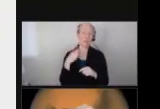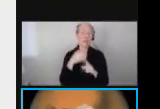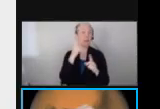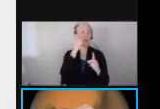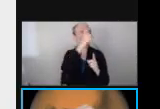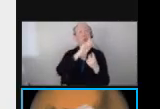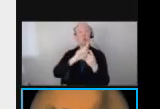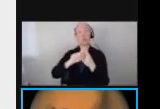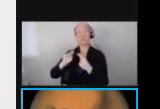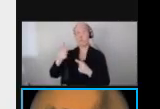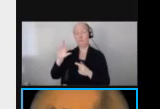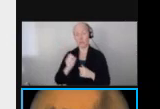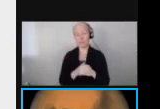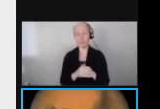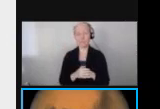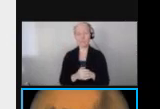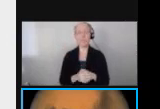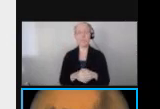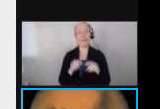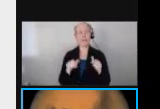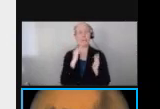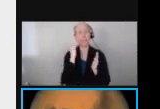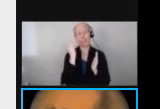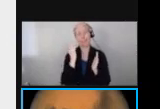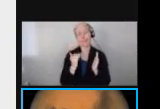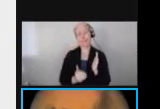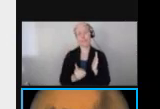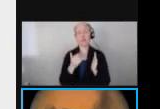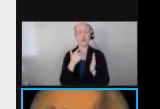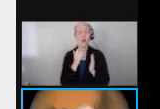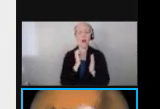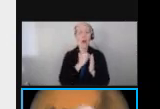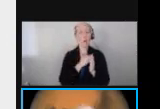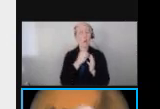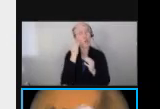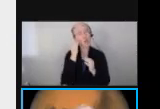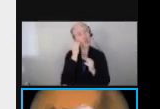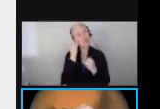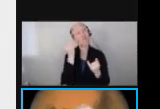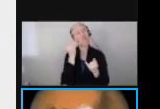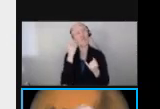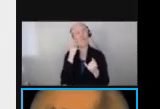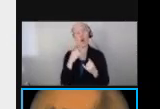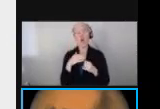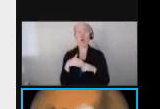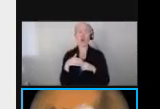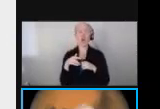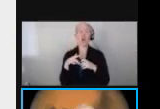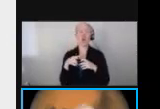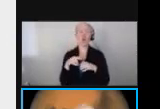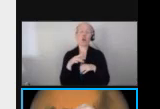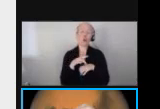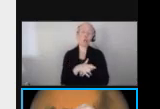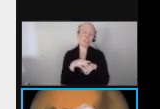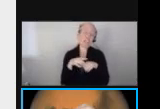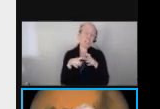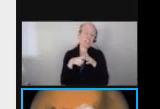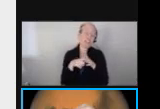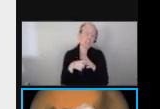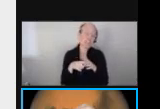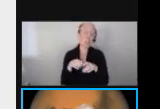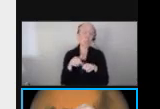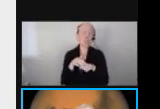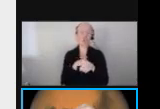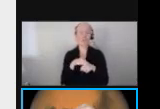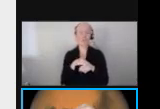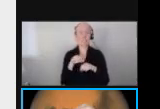a quick listing of what we're seeing as the early surface science. And these are the payloads that have been proposed. And